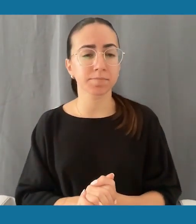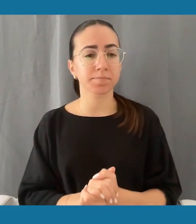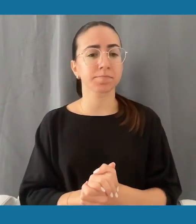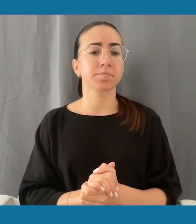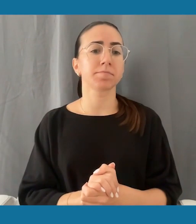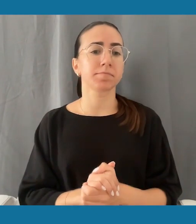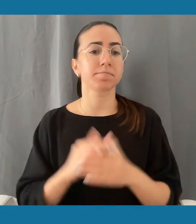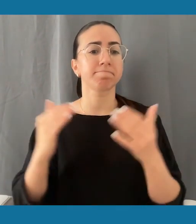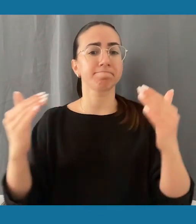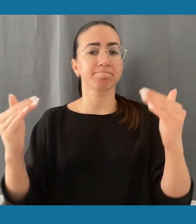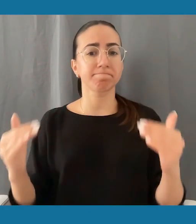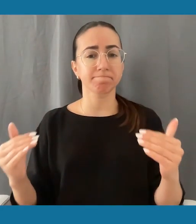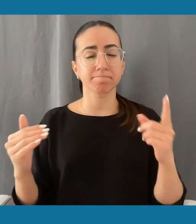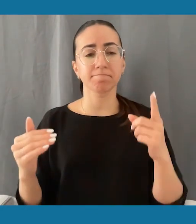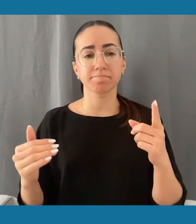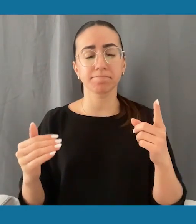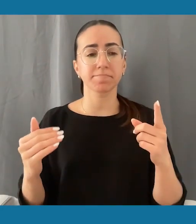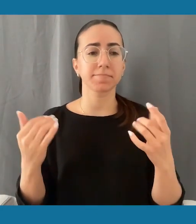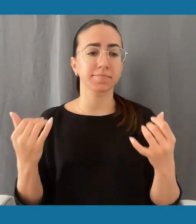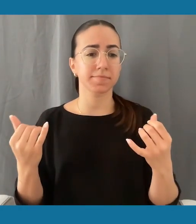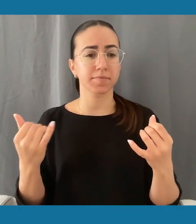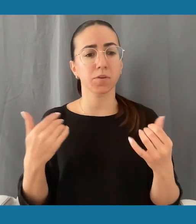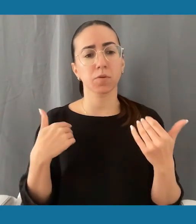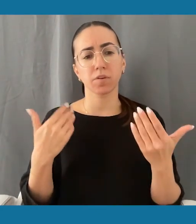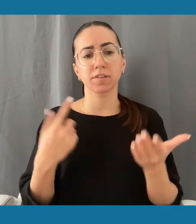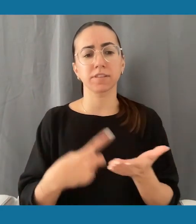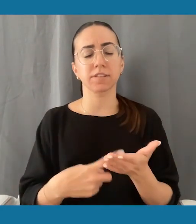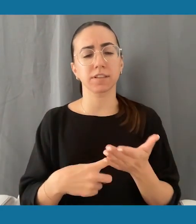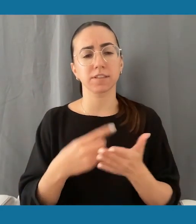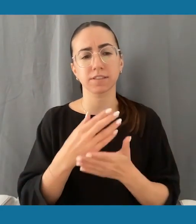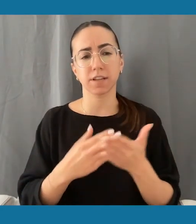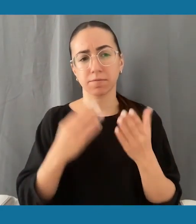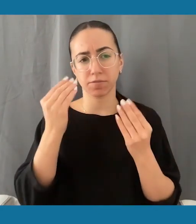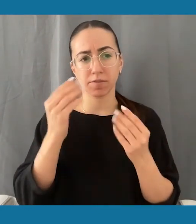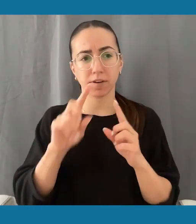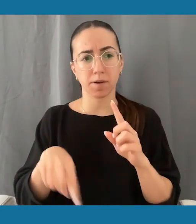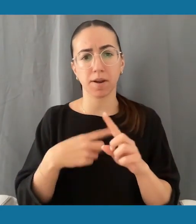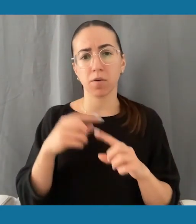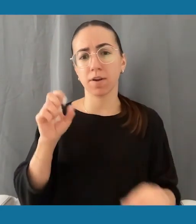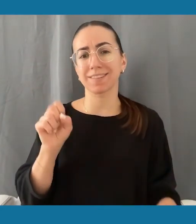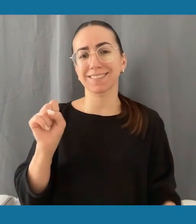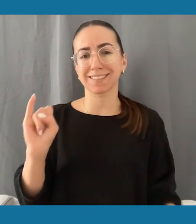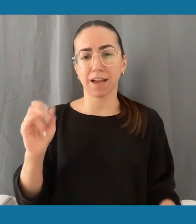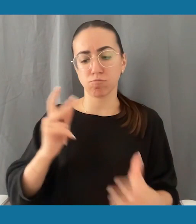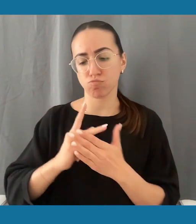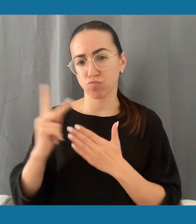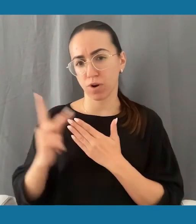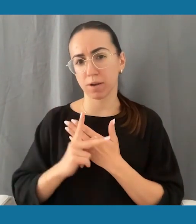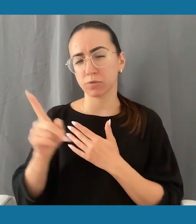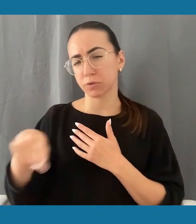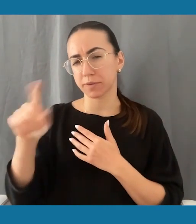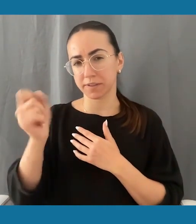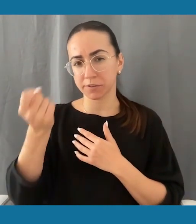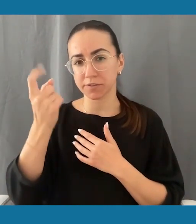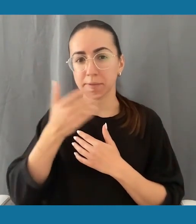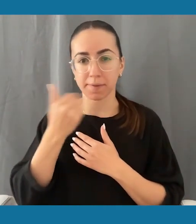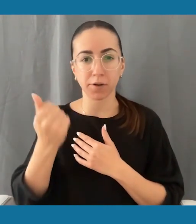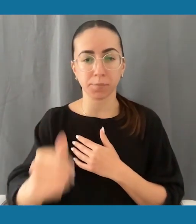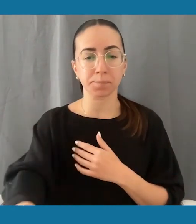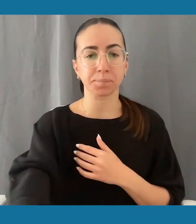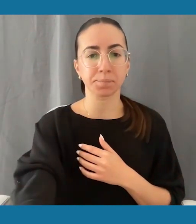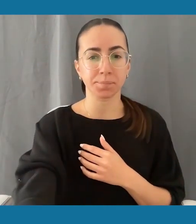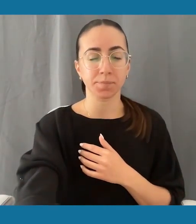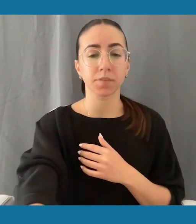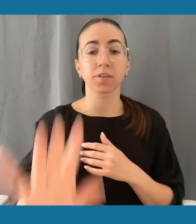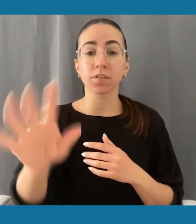And so now we're just going to go into some of the details of the SSI program so you have a better understanding of that program.